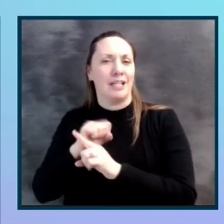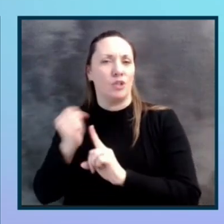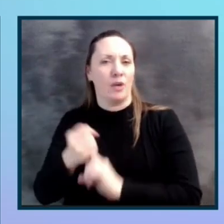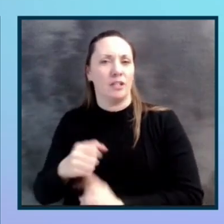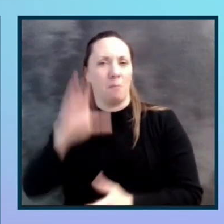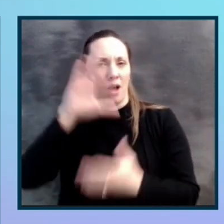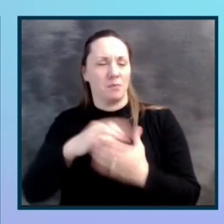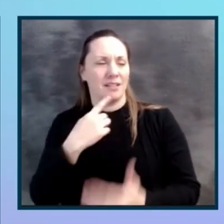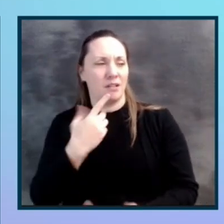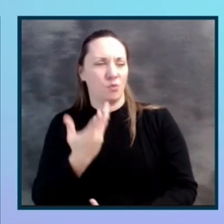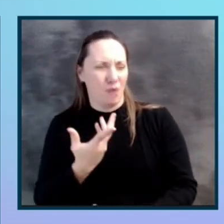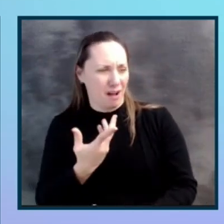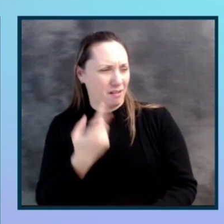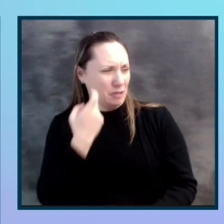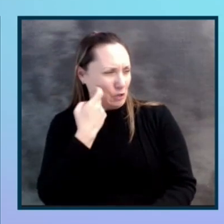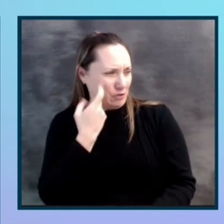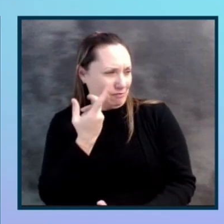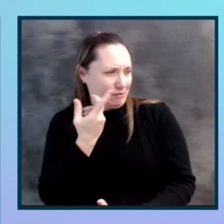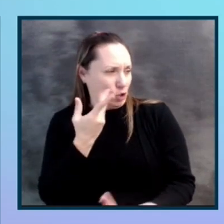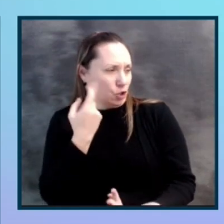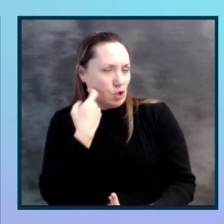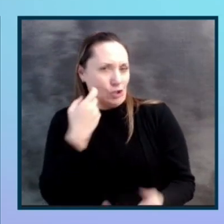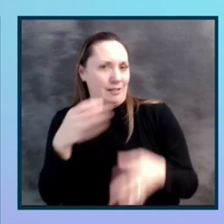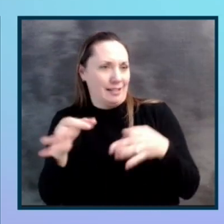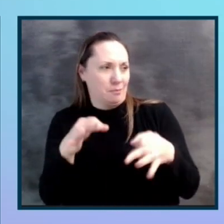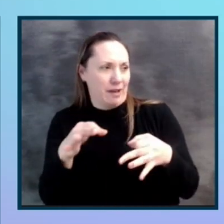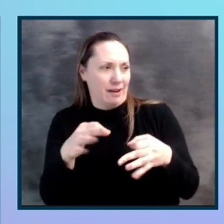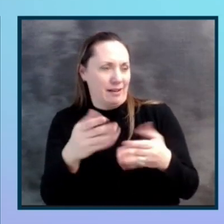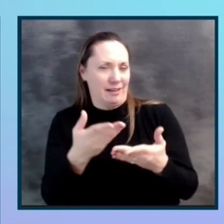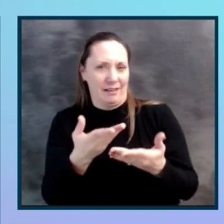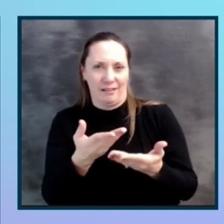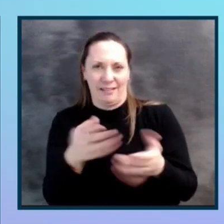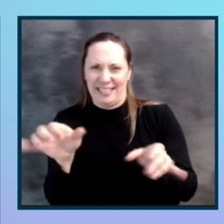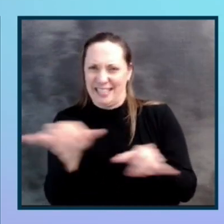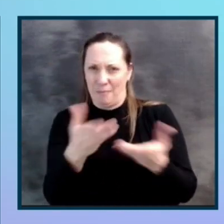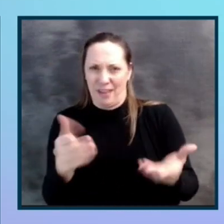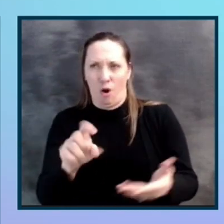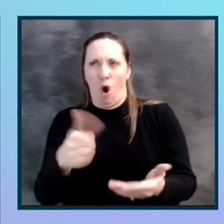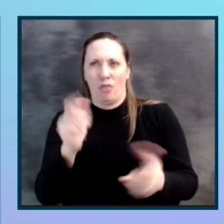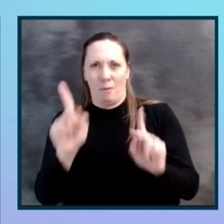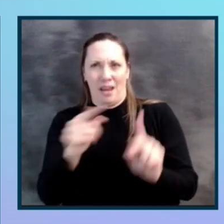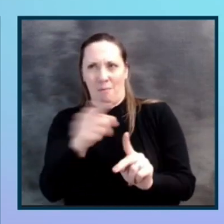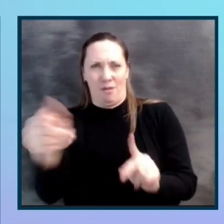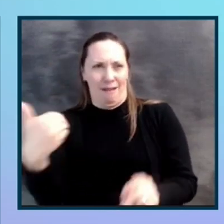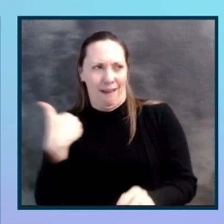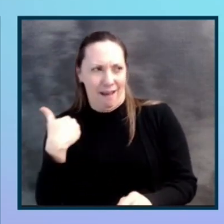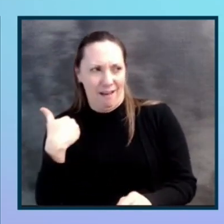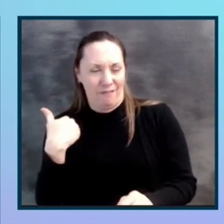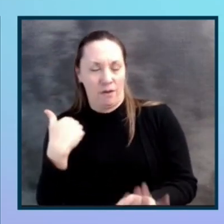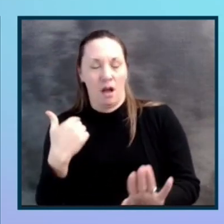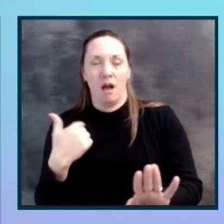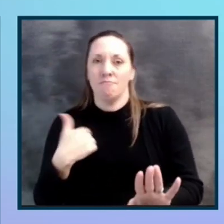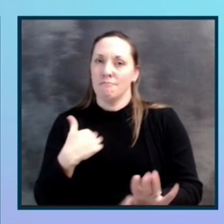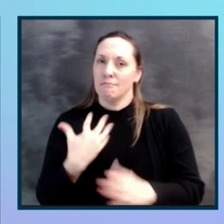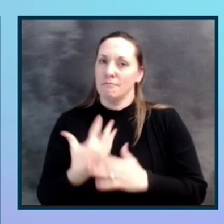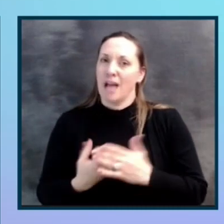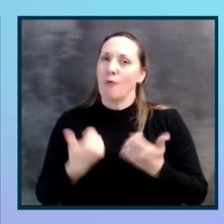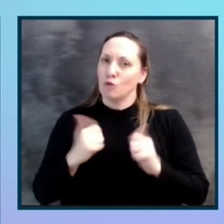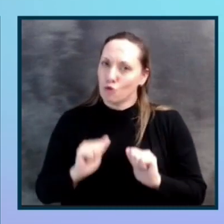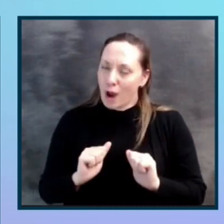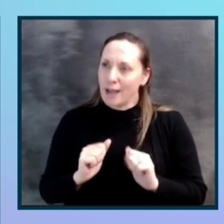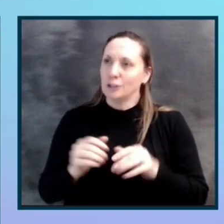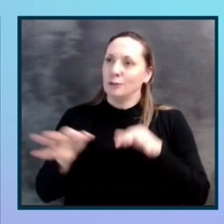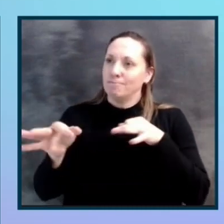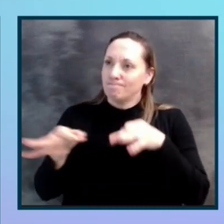you're just explaining things that other people have. And I was trying my darndest to get him to